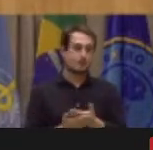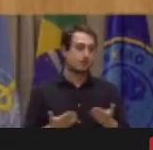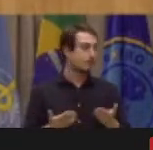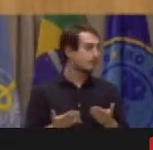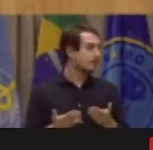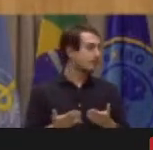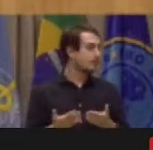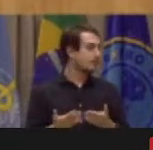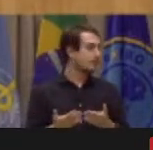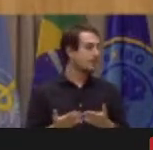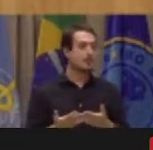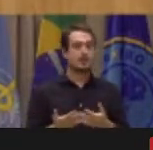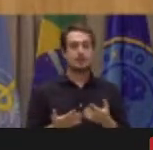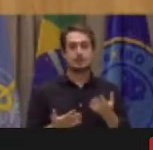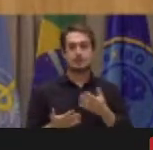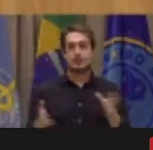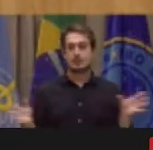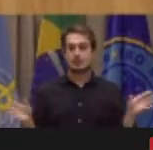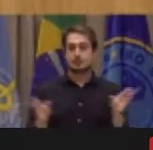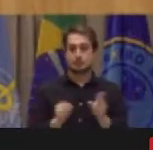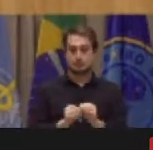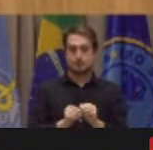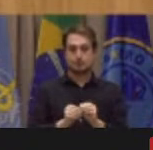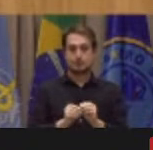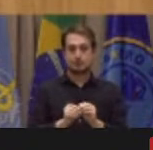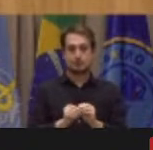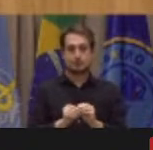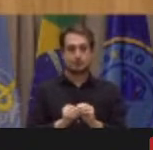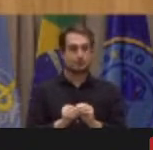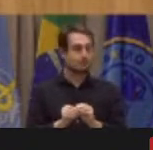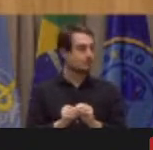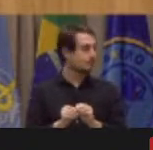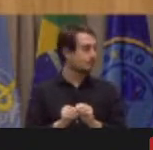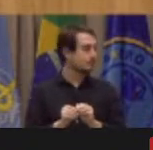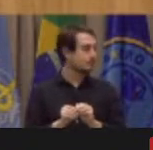project. So I would like to summarize